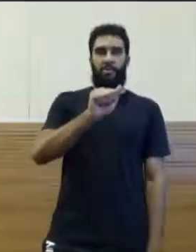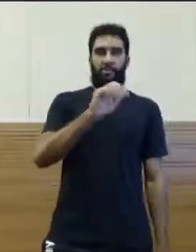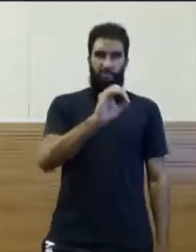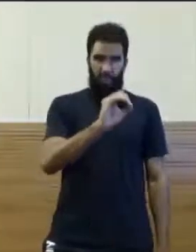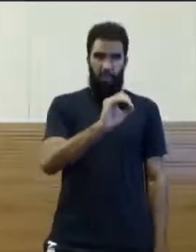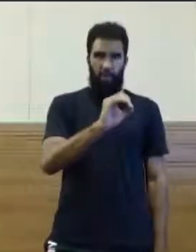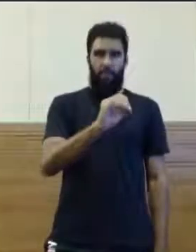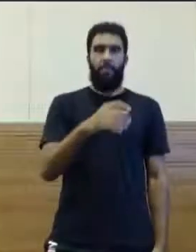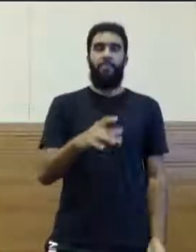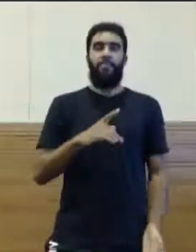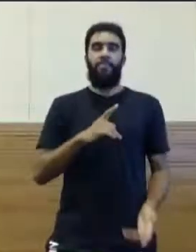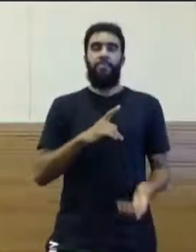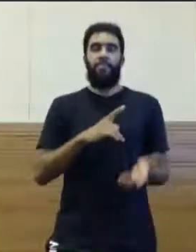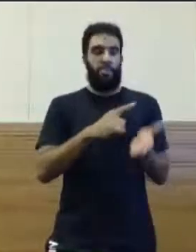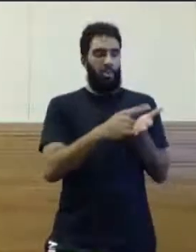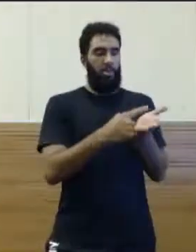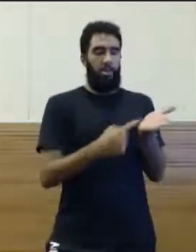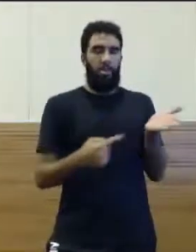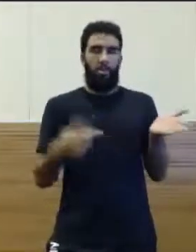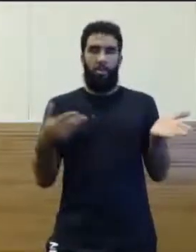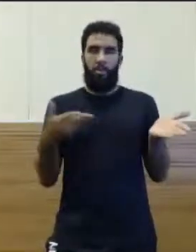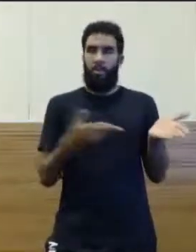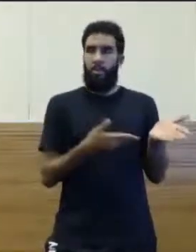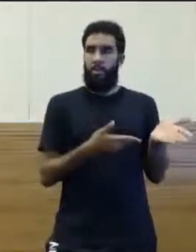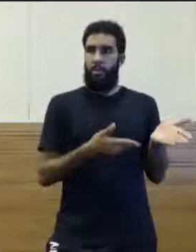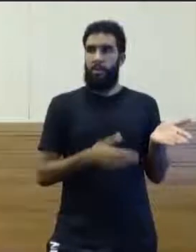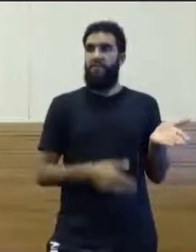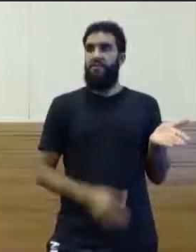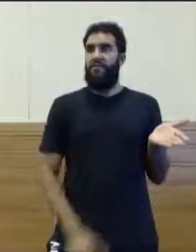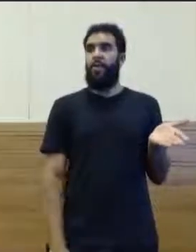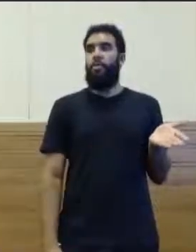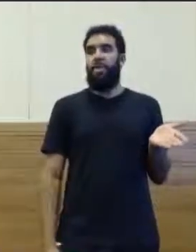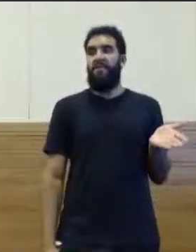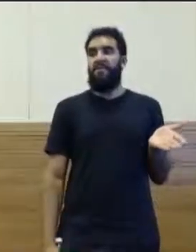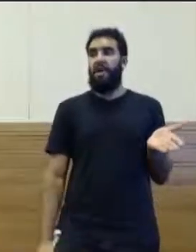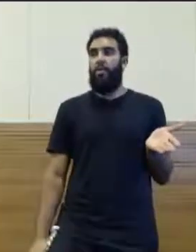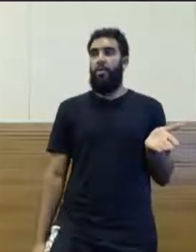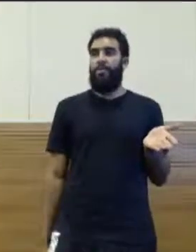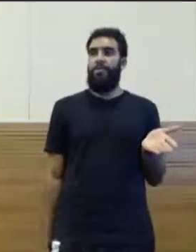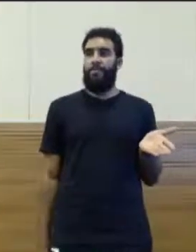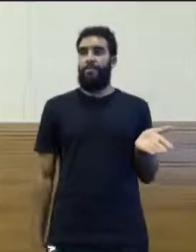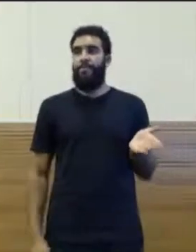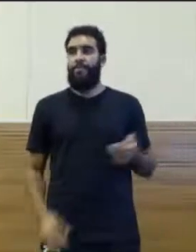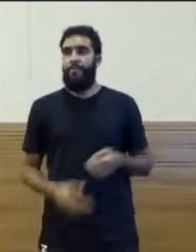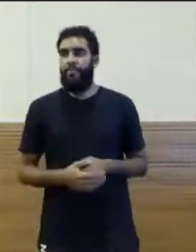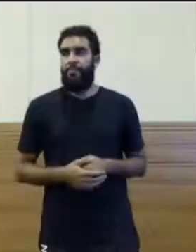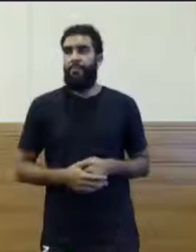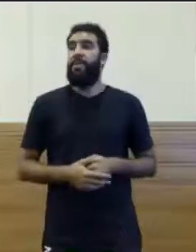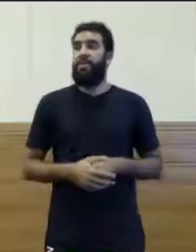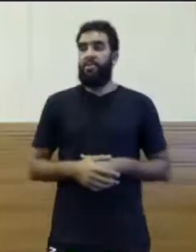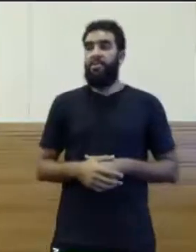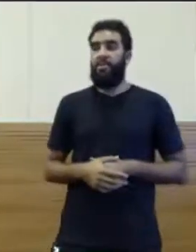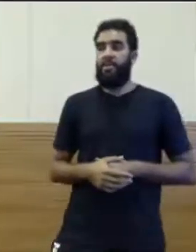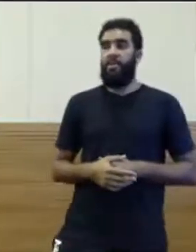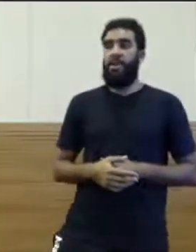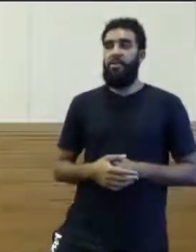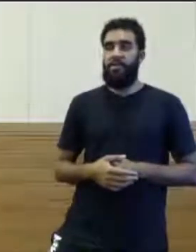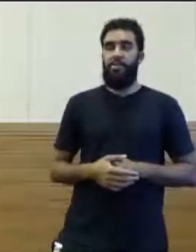FAO, and we had the pleasure of working with these guidelines.